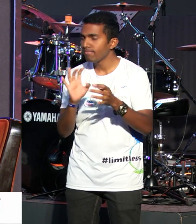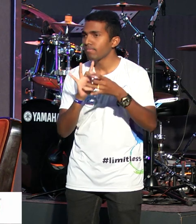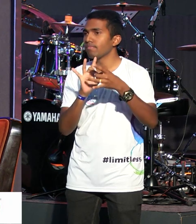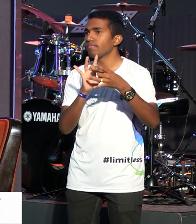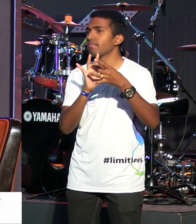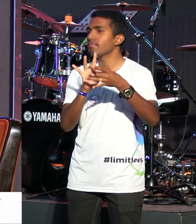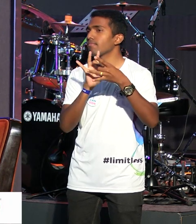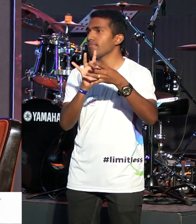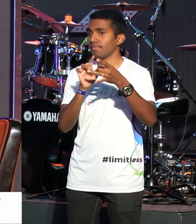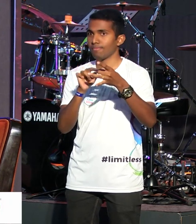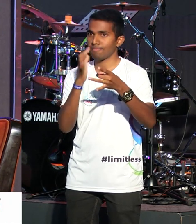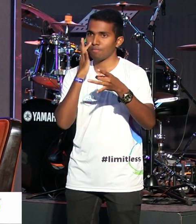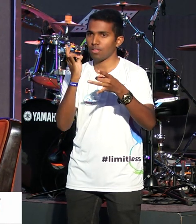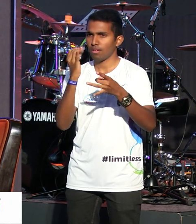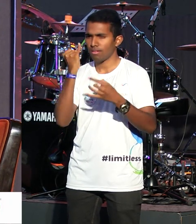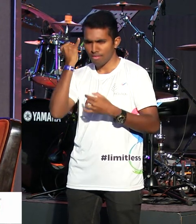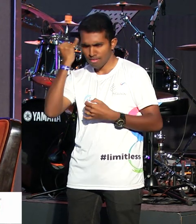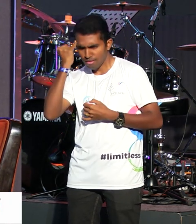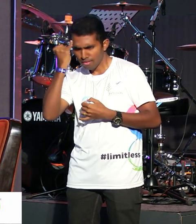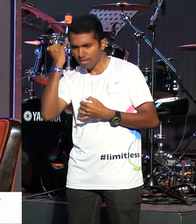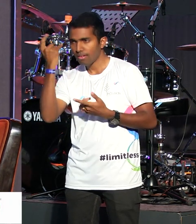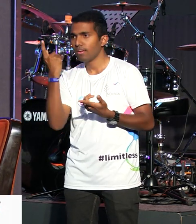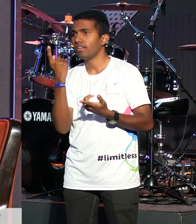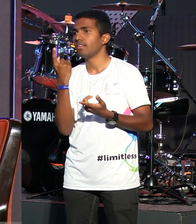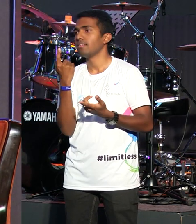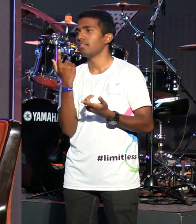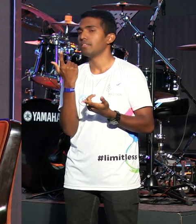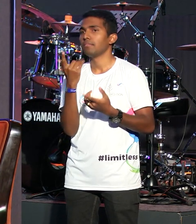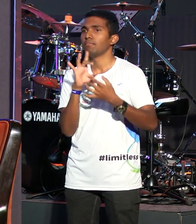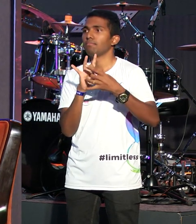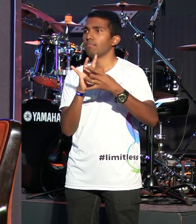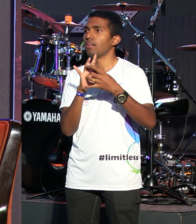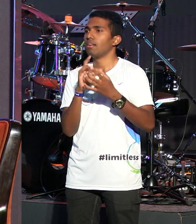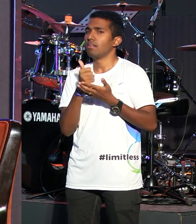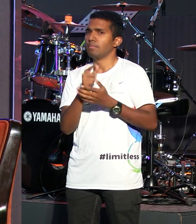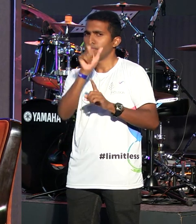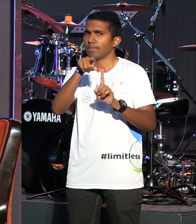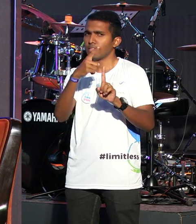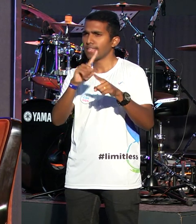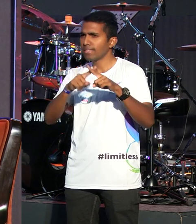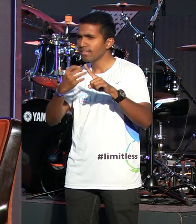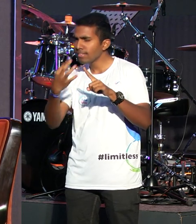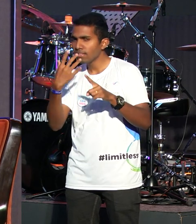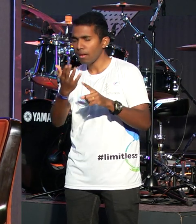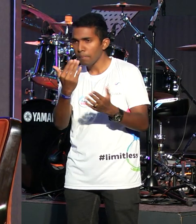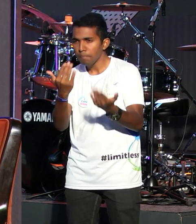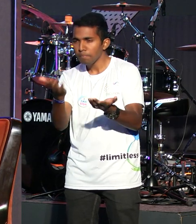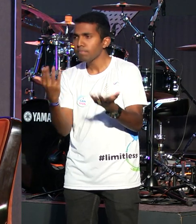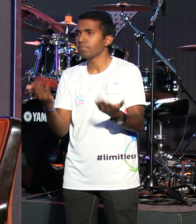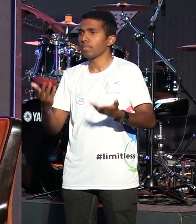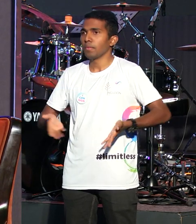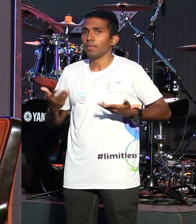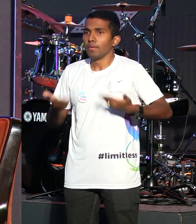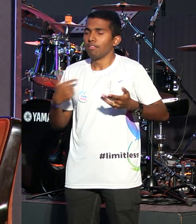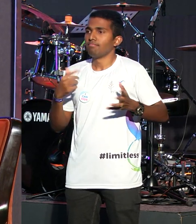nimble, we're getting the best ideas, and we're getting the best out of all of our team? And so I really started to promote the